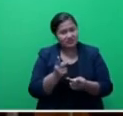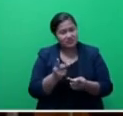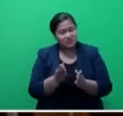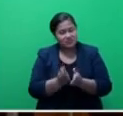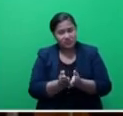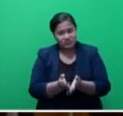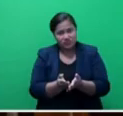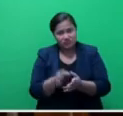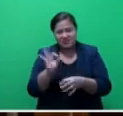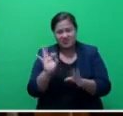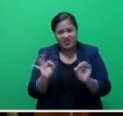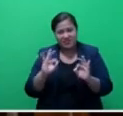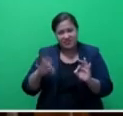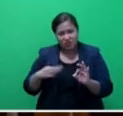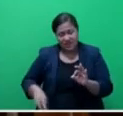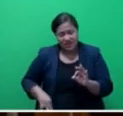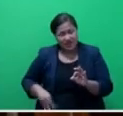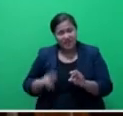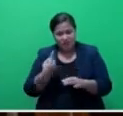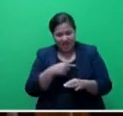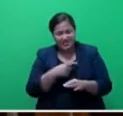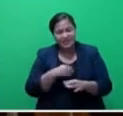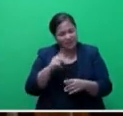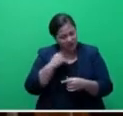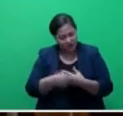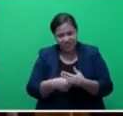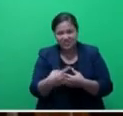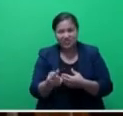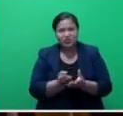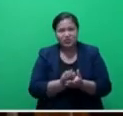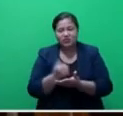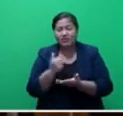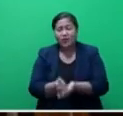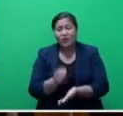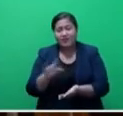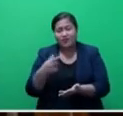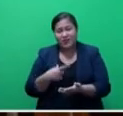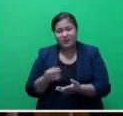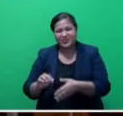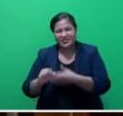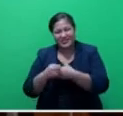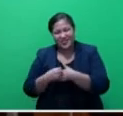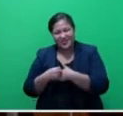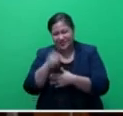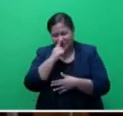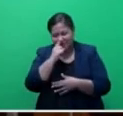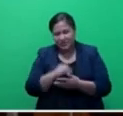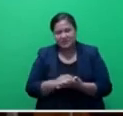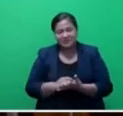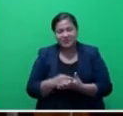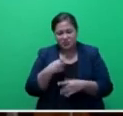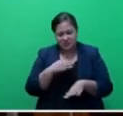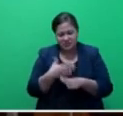to serve them as our obligation and our duty of care to our people, sir. And to further strengthen the capacity utilization, the Ministry is